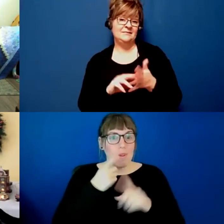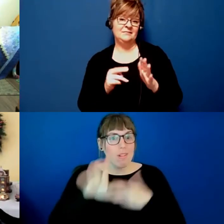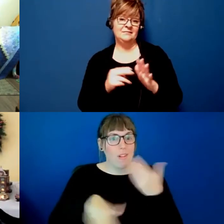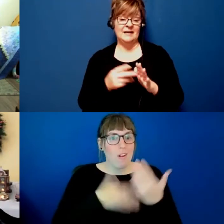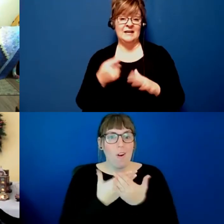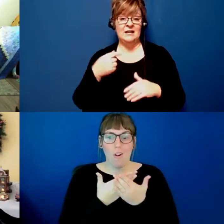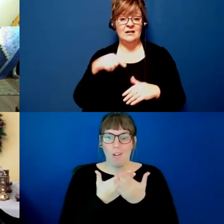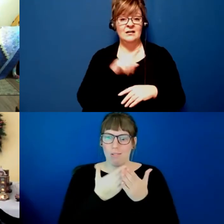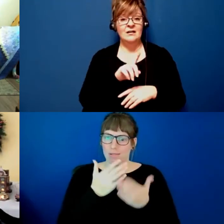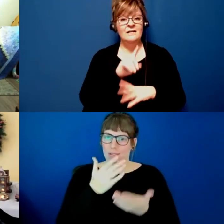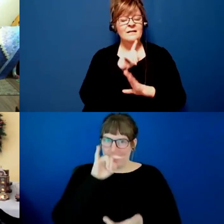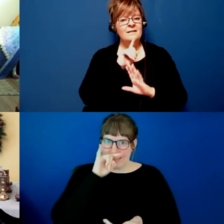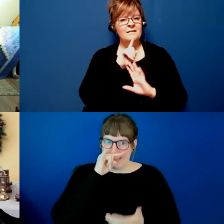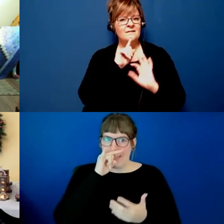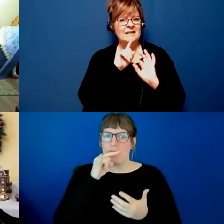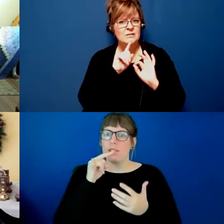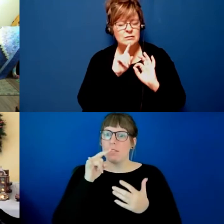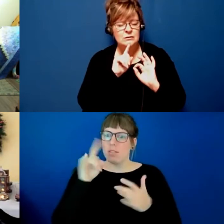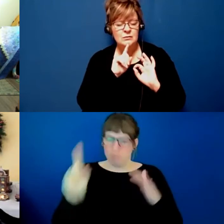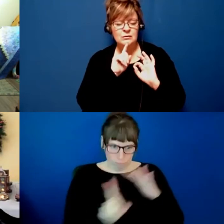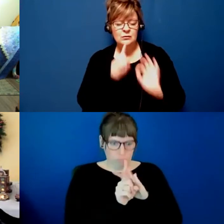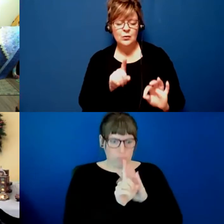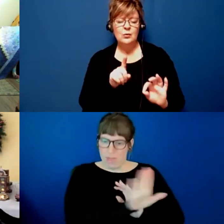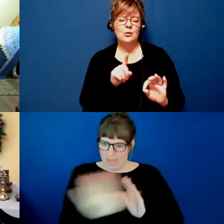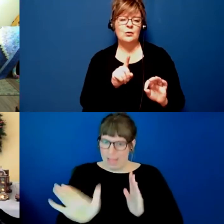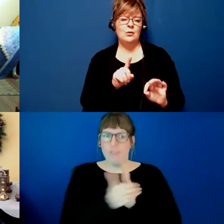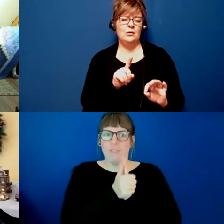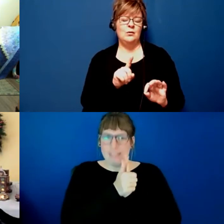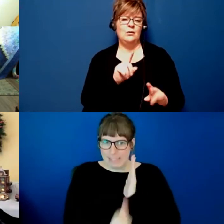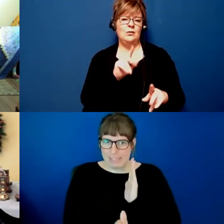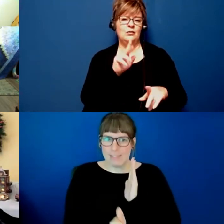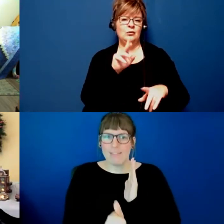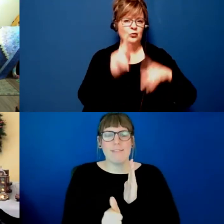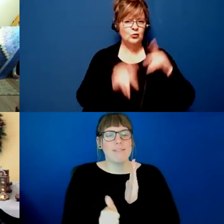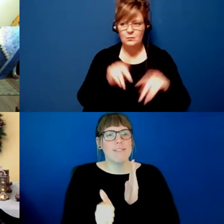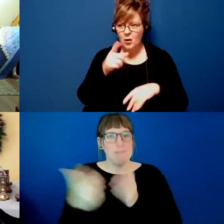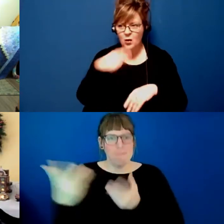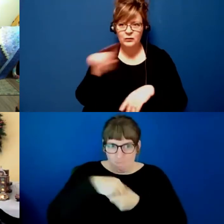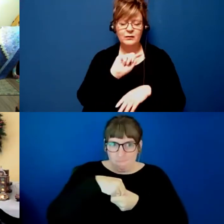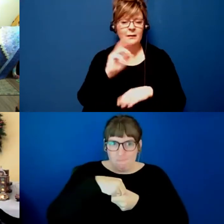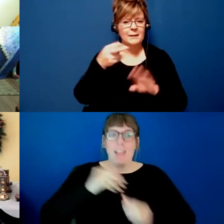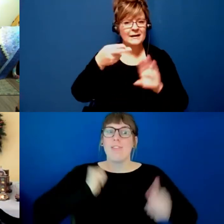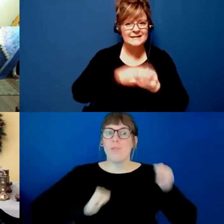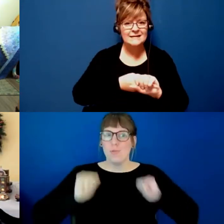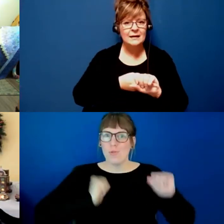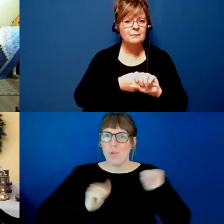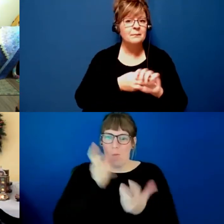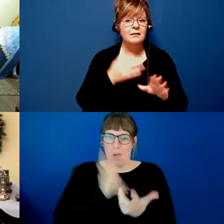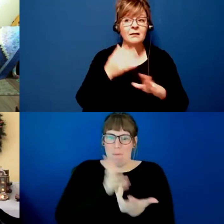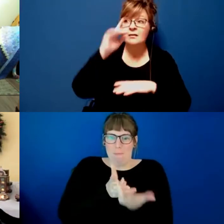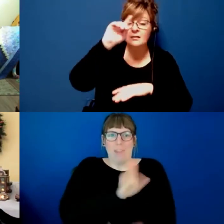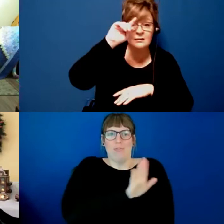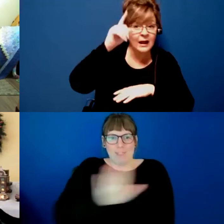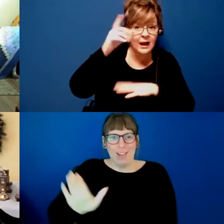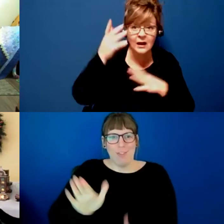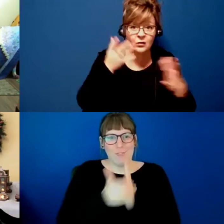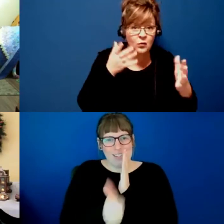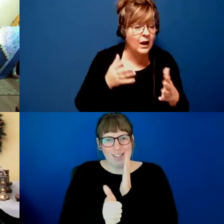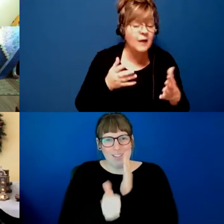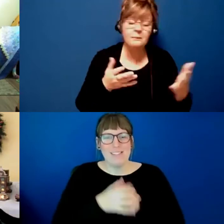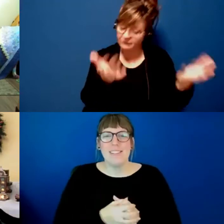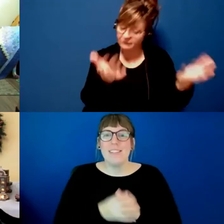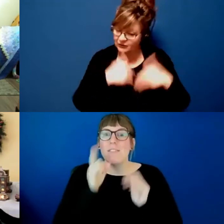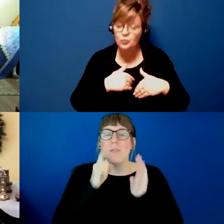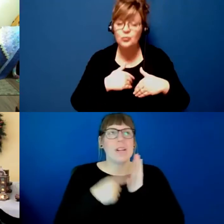their gifts, whatever it is they're able to do. And then we build the show around that. So in one case, as a